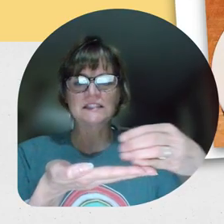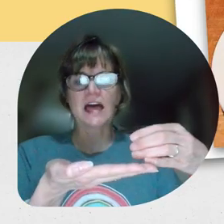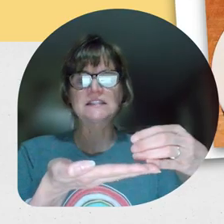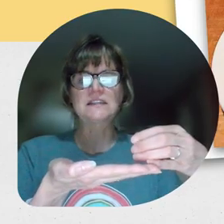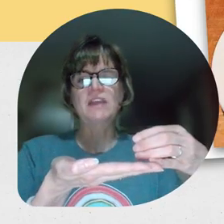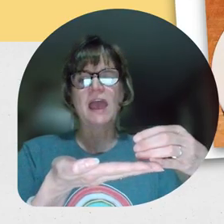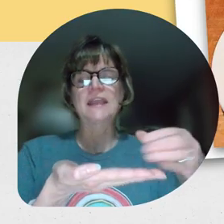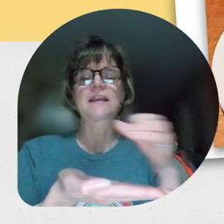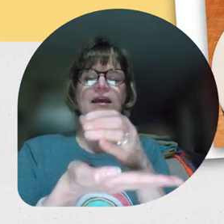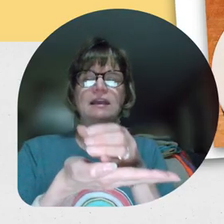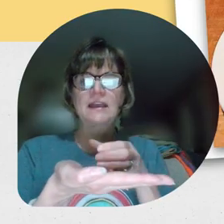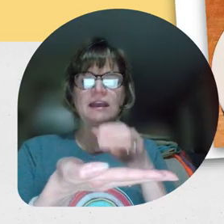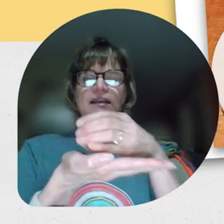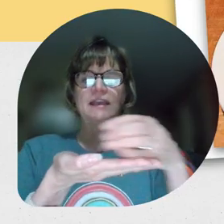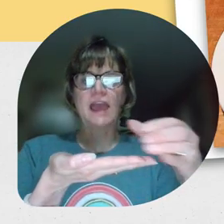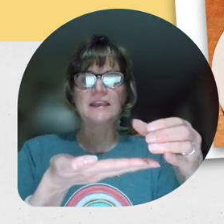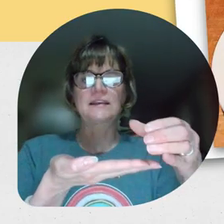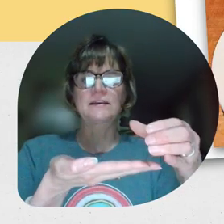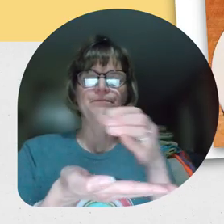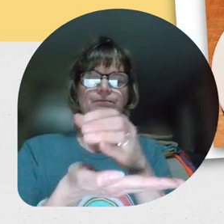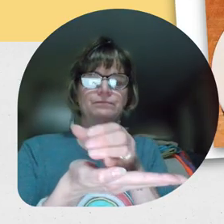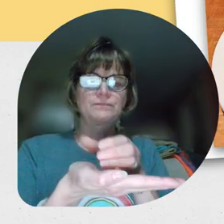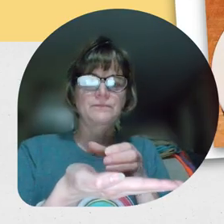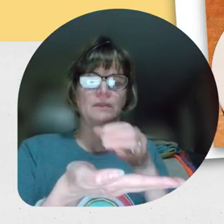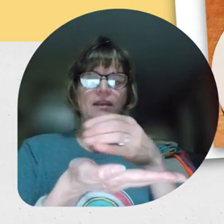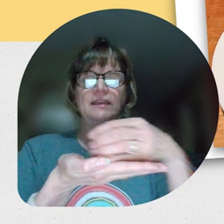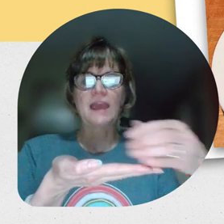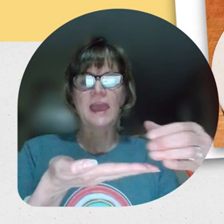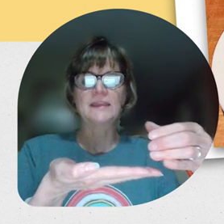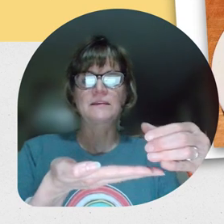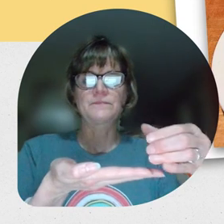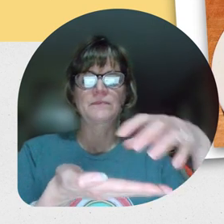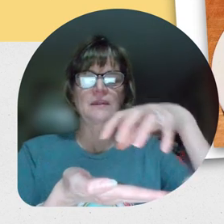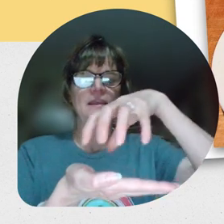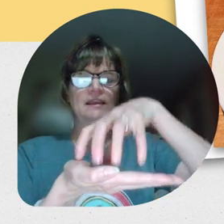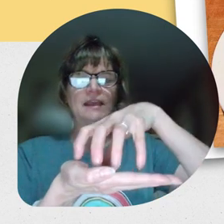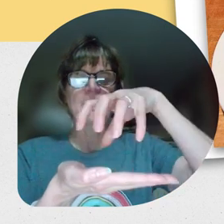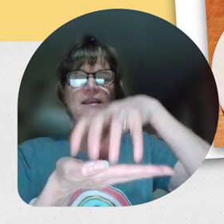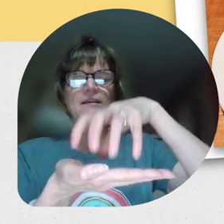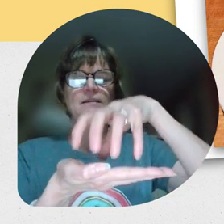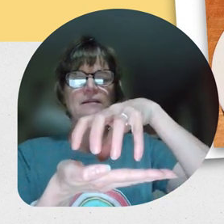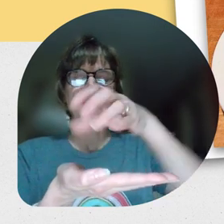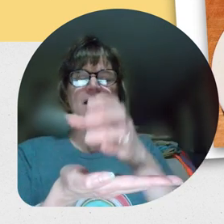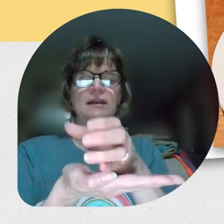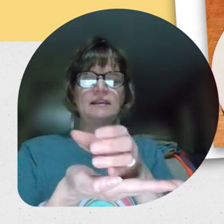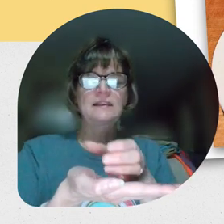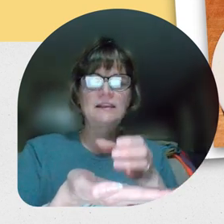the slice of cake. Cake, cake, cake,